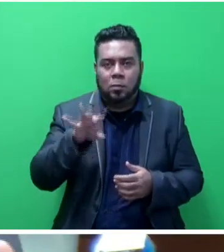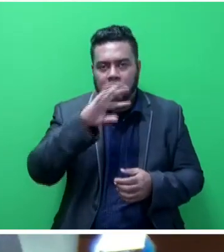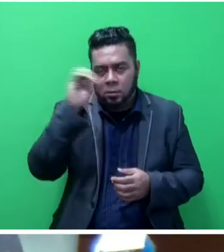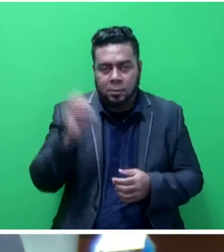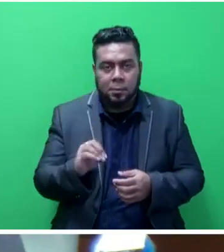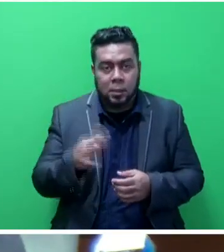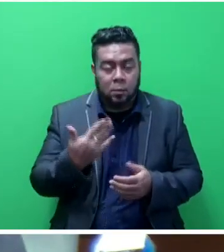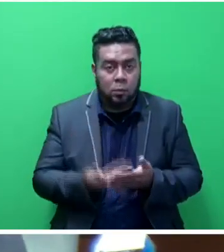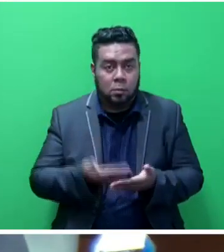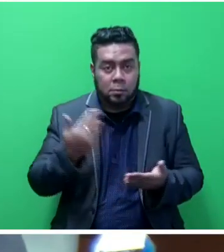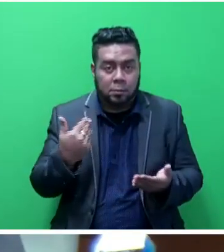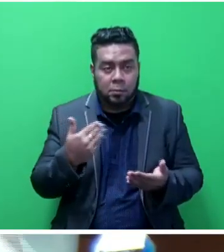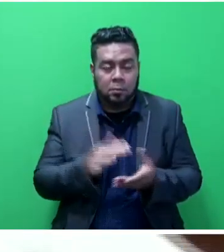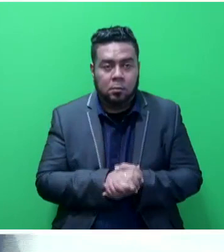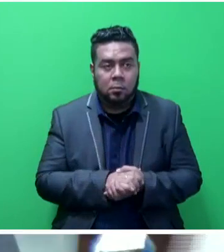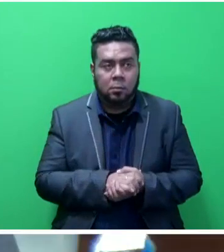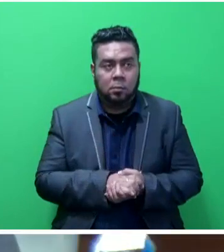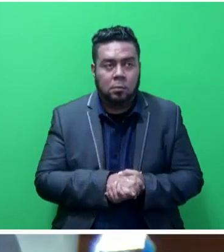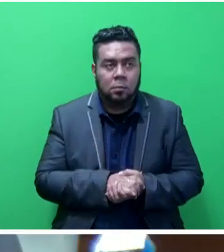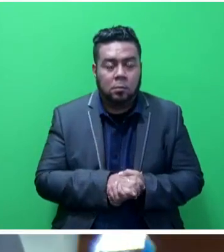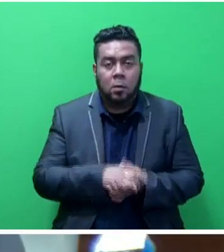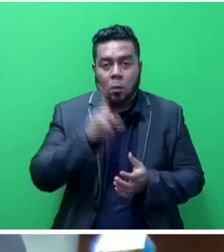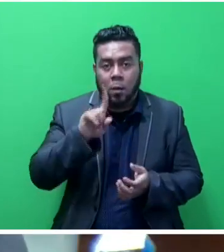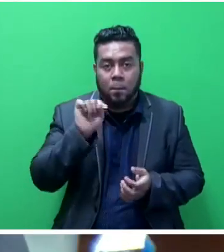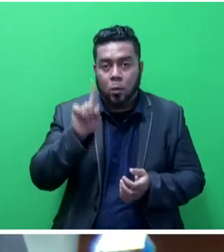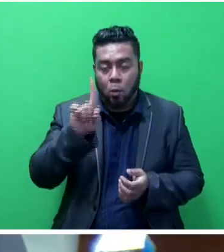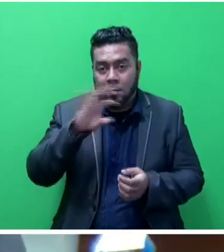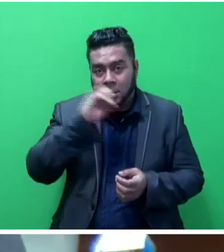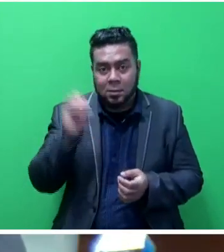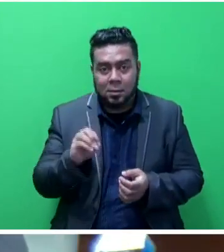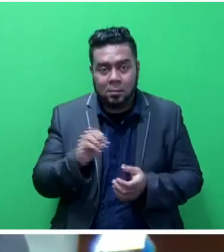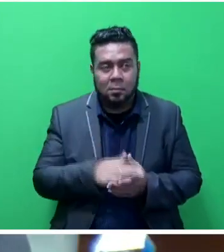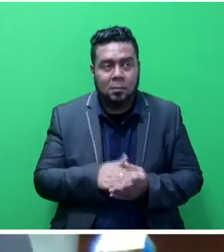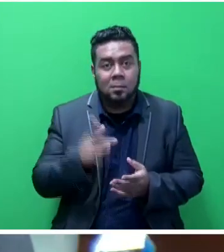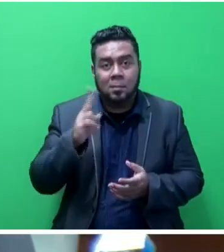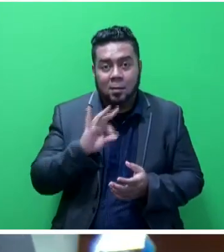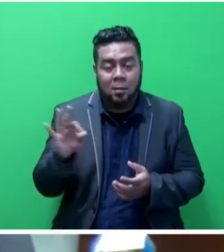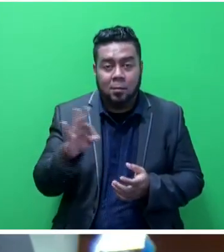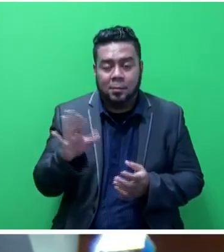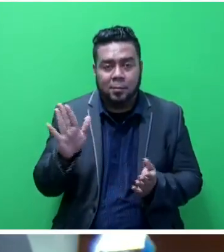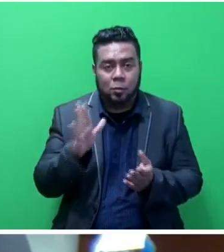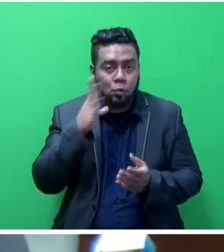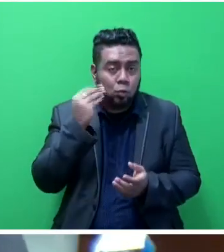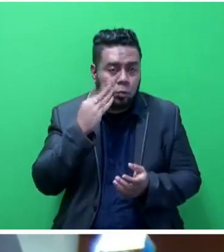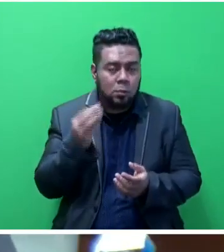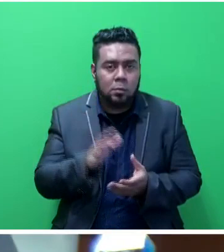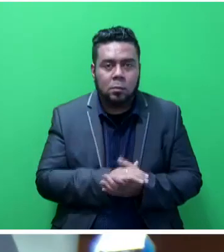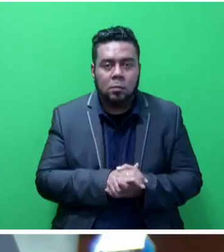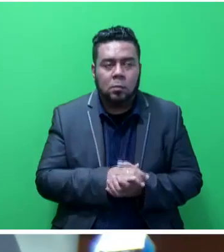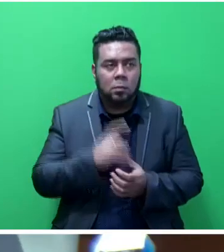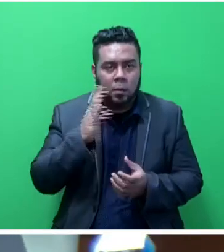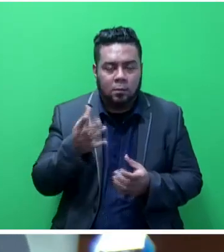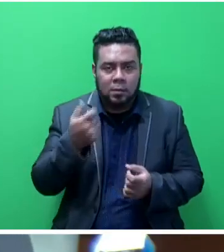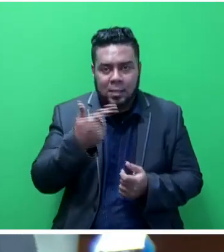we remove the sugar sector's contribution to GDP of 1.1%, then the non-sugar agriculture sector contributes to